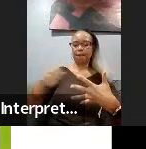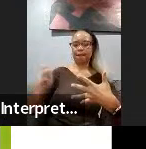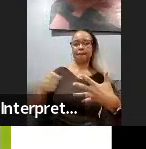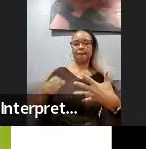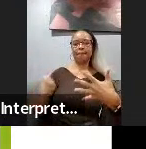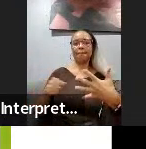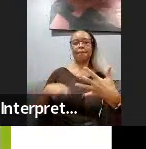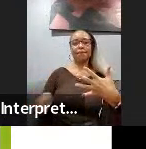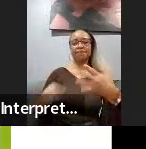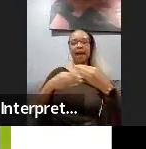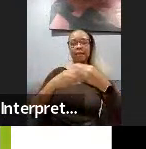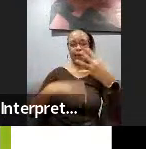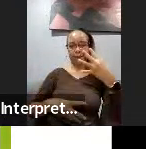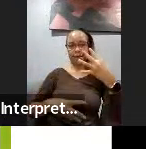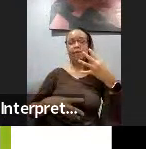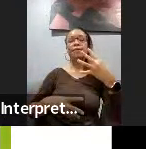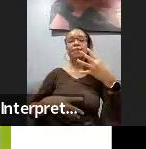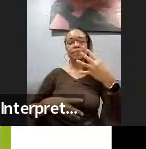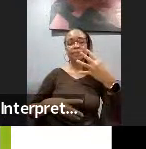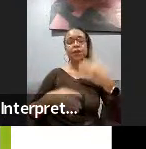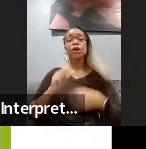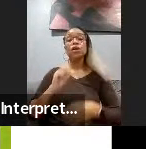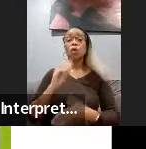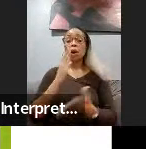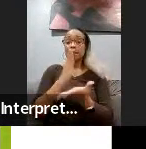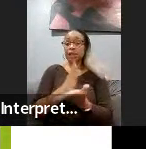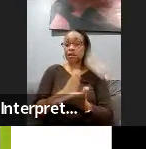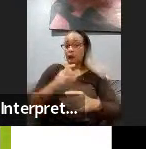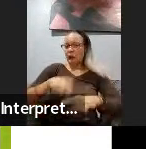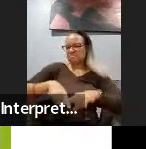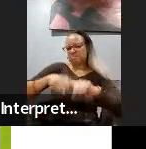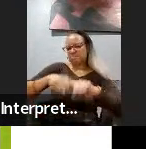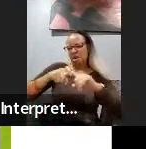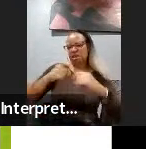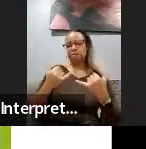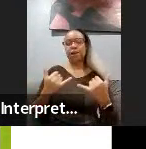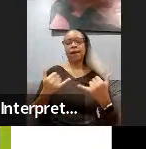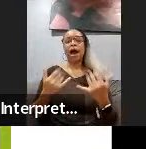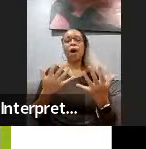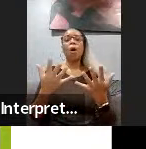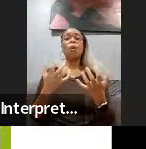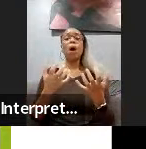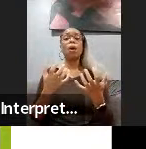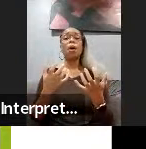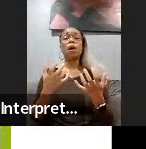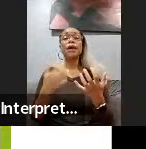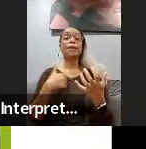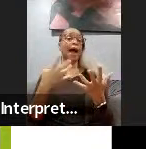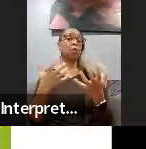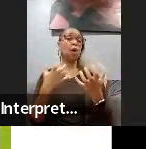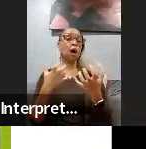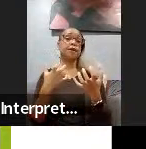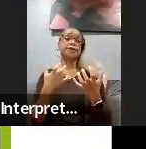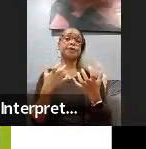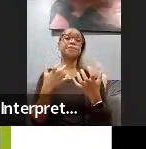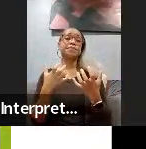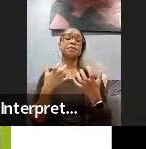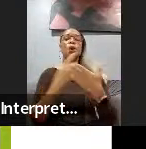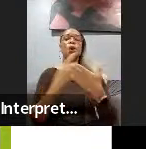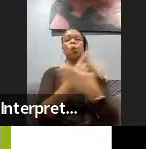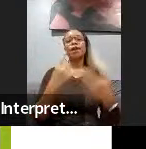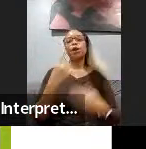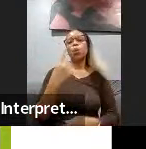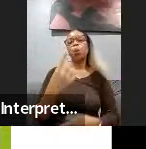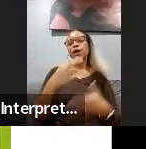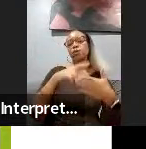I'm going to stop there for a second because I do want to go into some week 1 results,